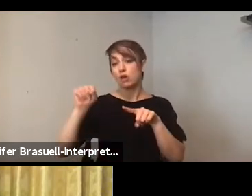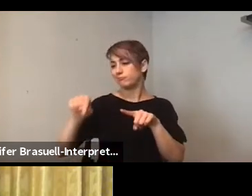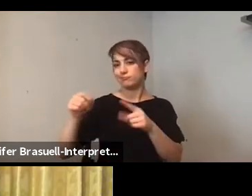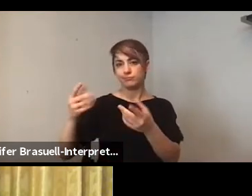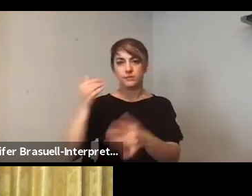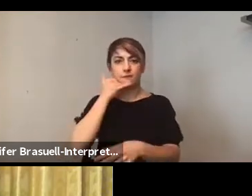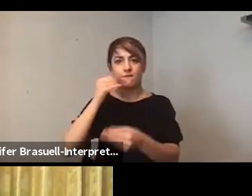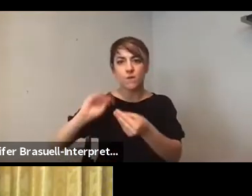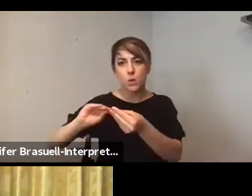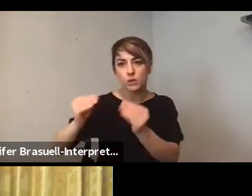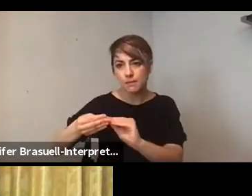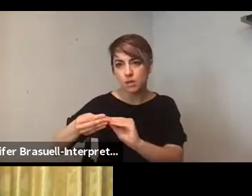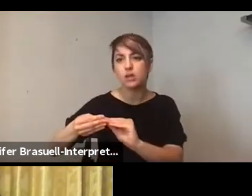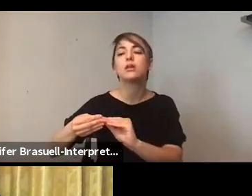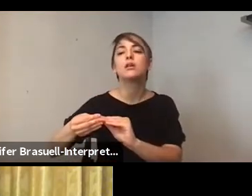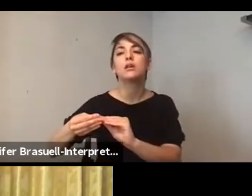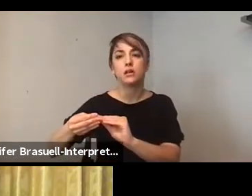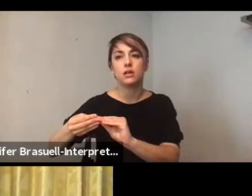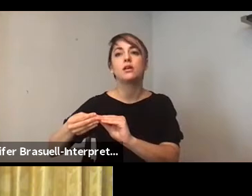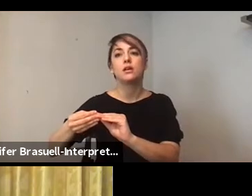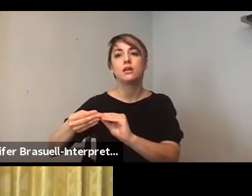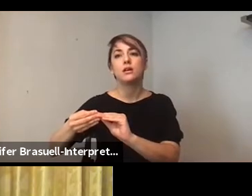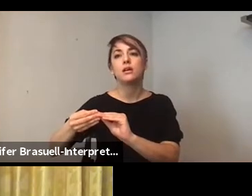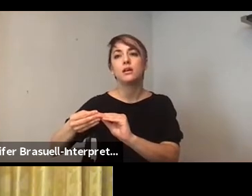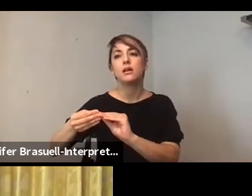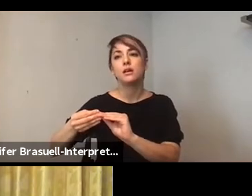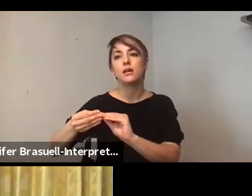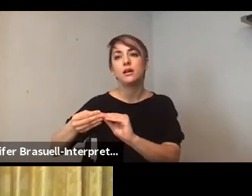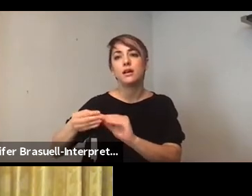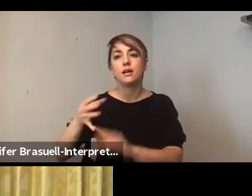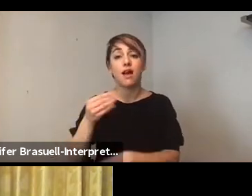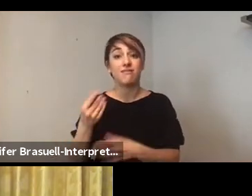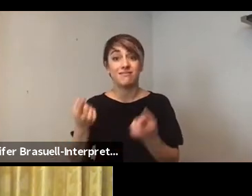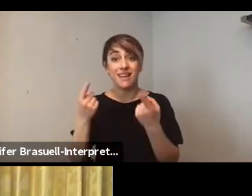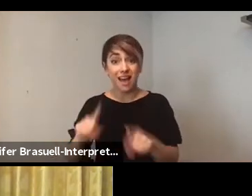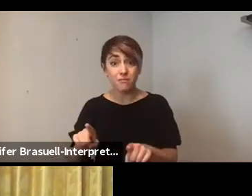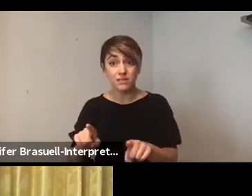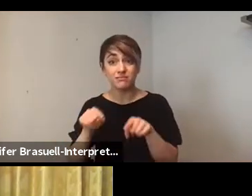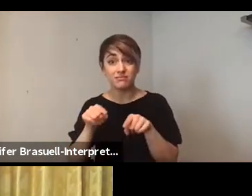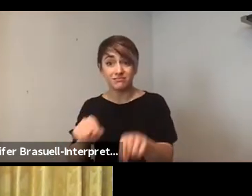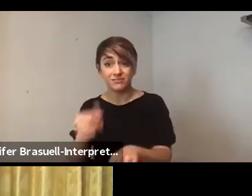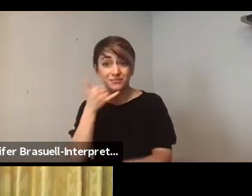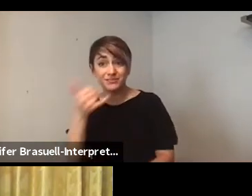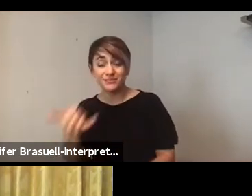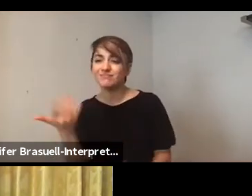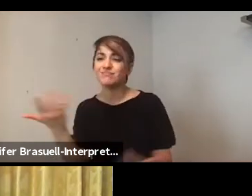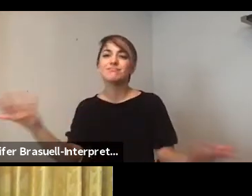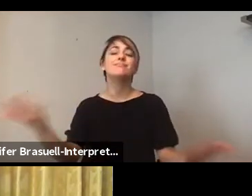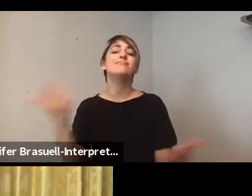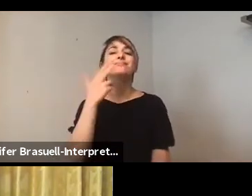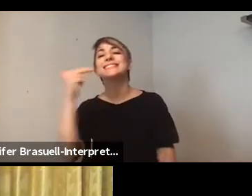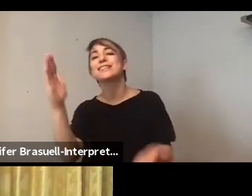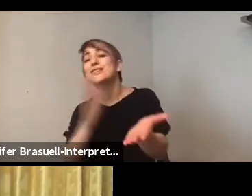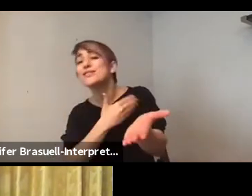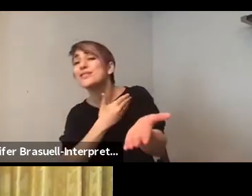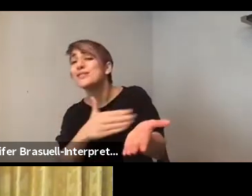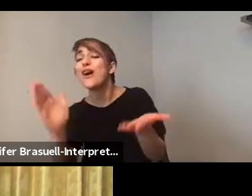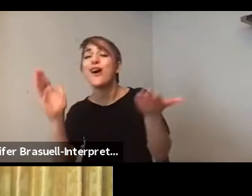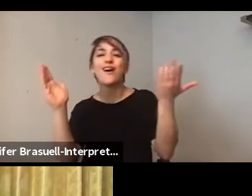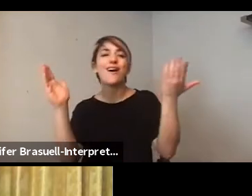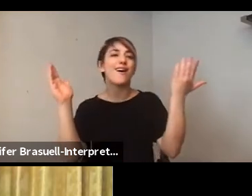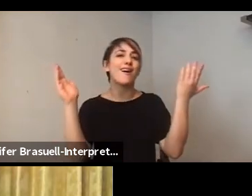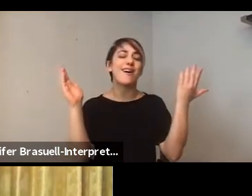poem or to sing a song or to play something. And so this is nice. And then the